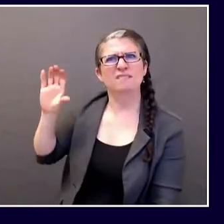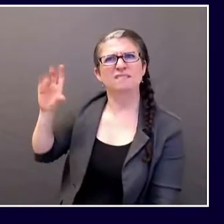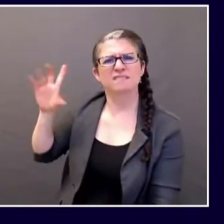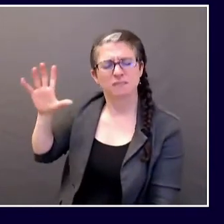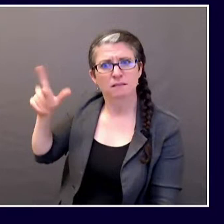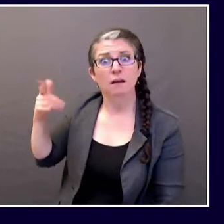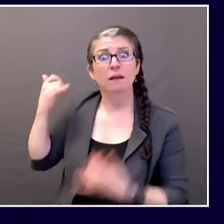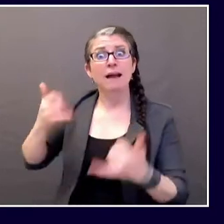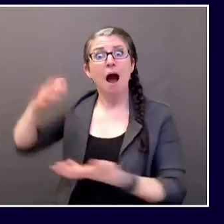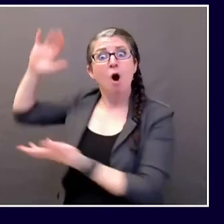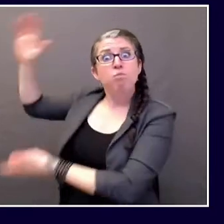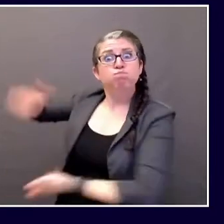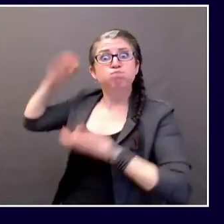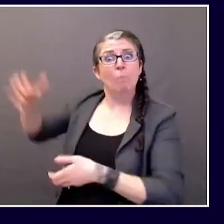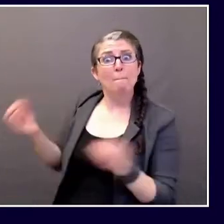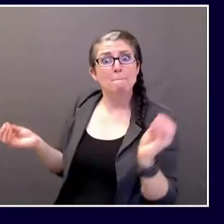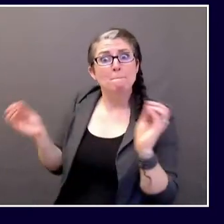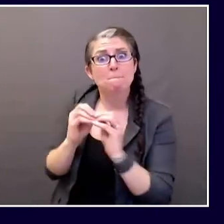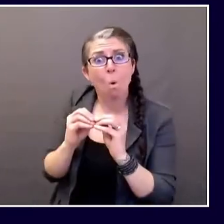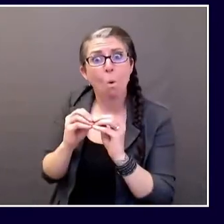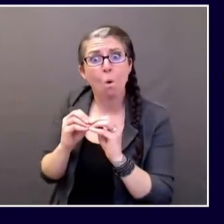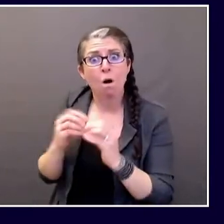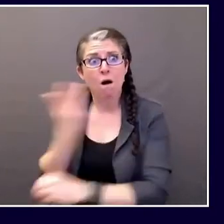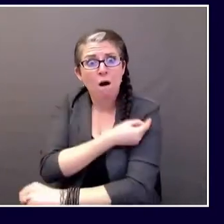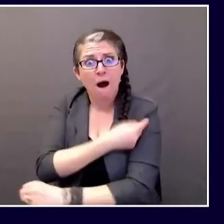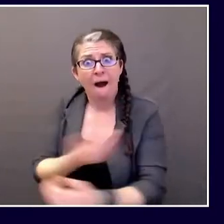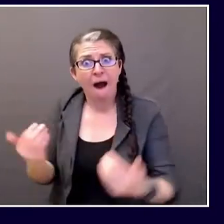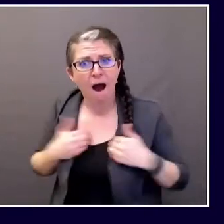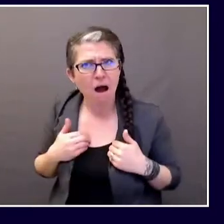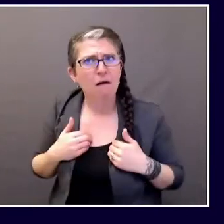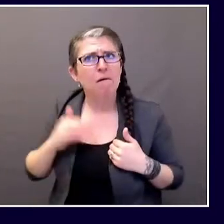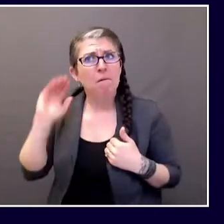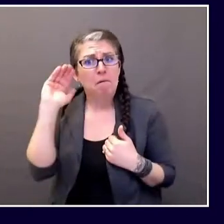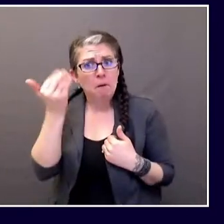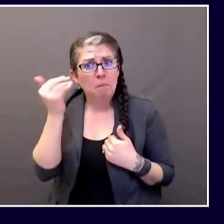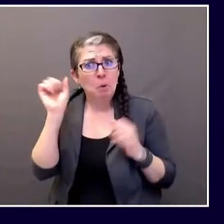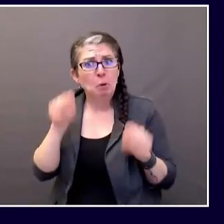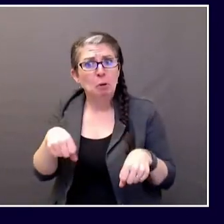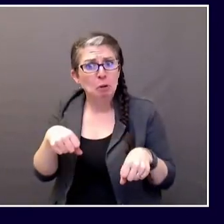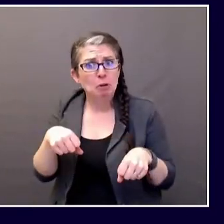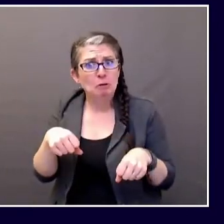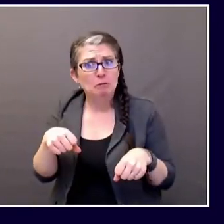deemed frontline essential workers into the rollout, into the plan?